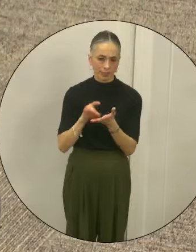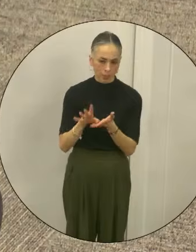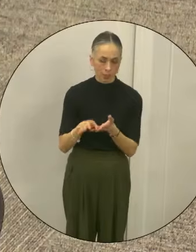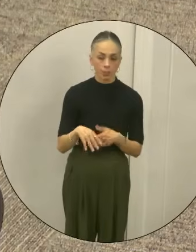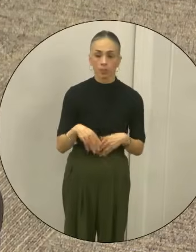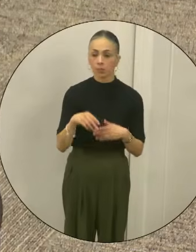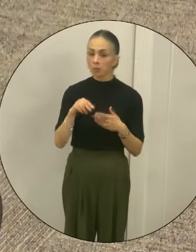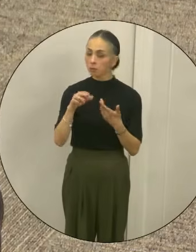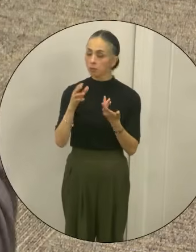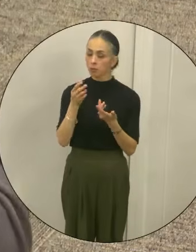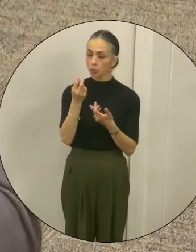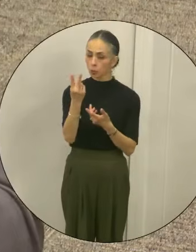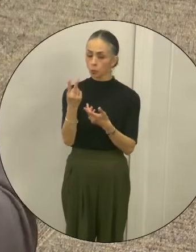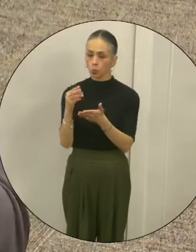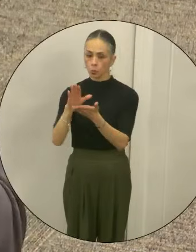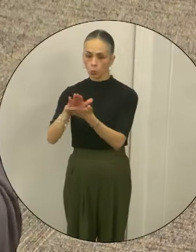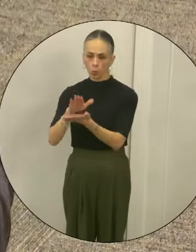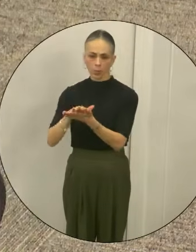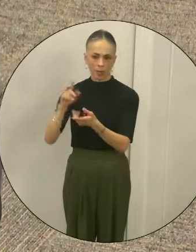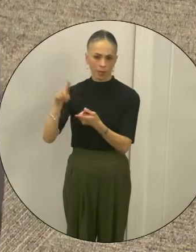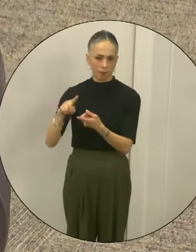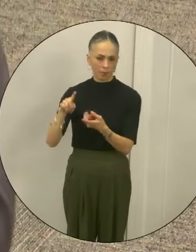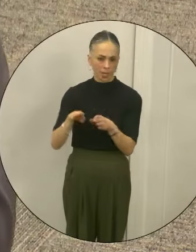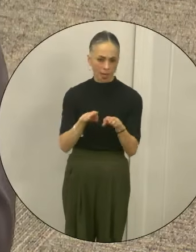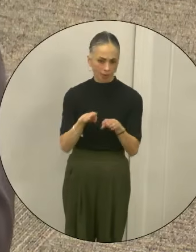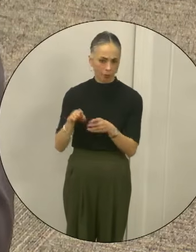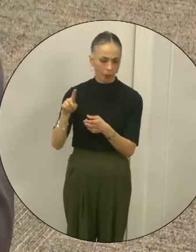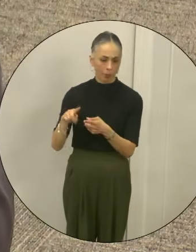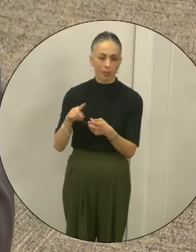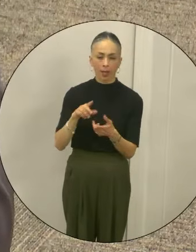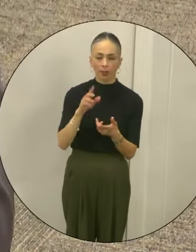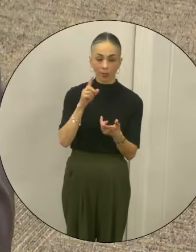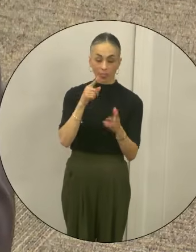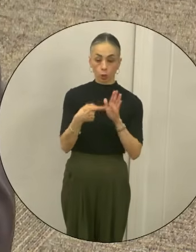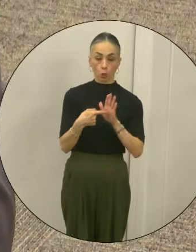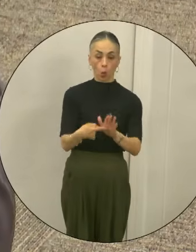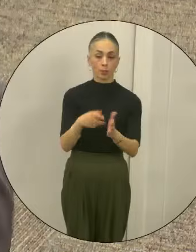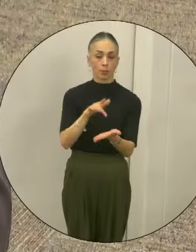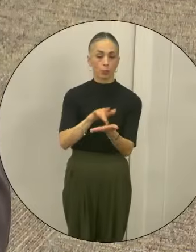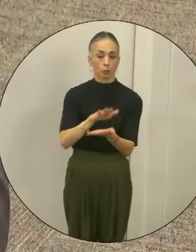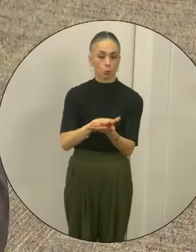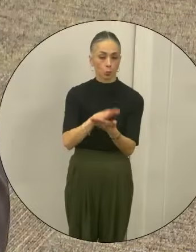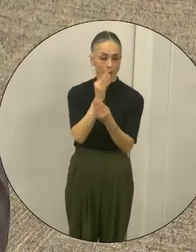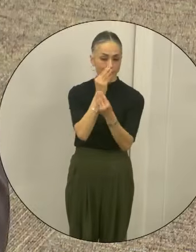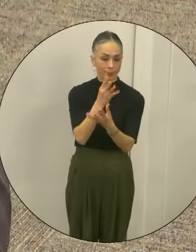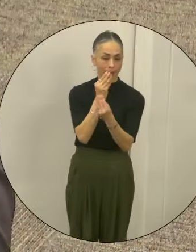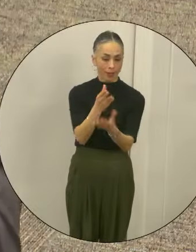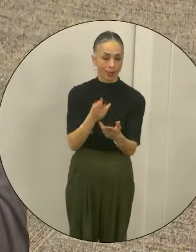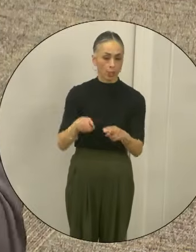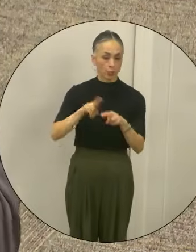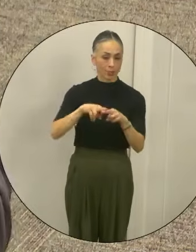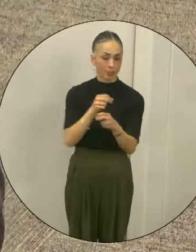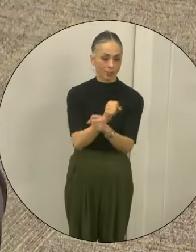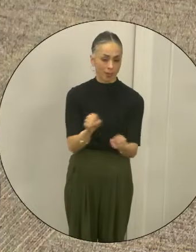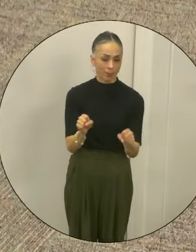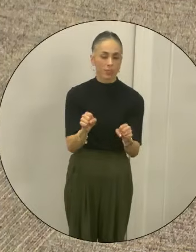And so I think it did align, and I think that's what shows in the middle school data, where they saw the increase in safety. So it goes hand in hand,